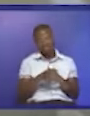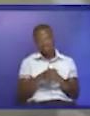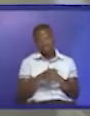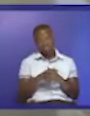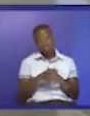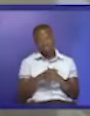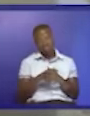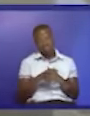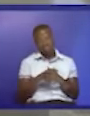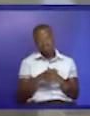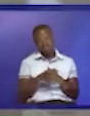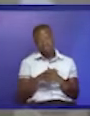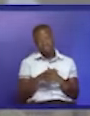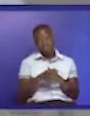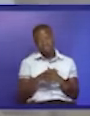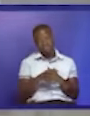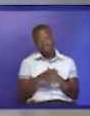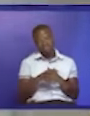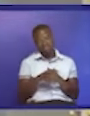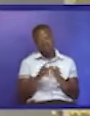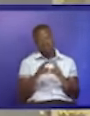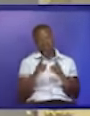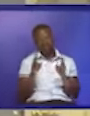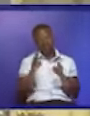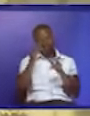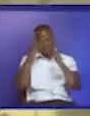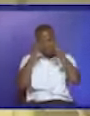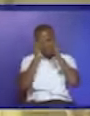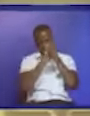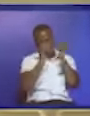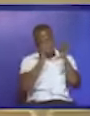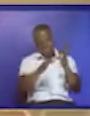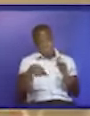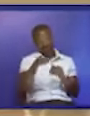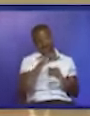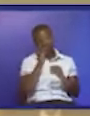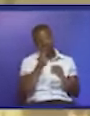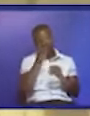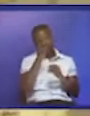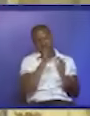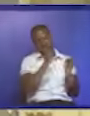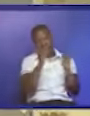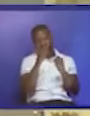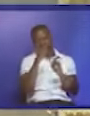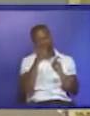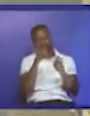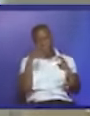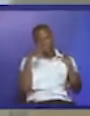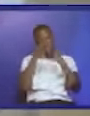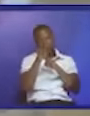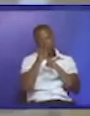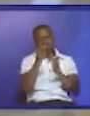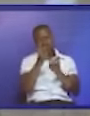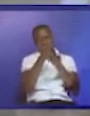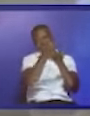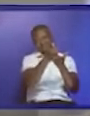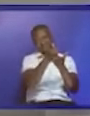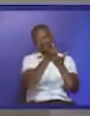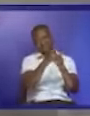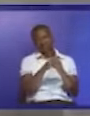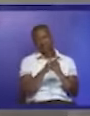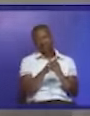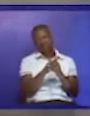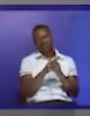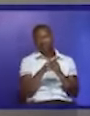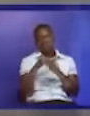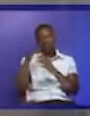Hallelujah. And so because believers do not understand the power of prophetic intercession,